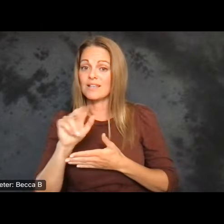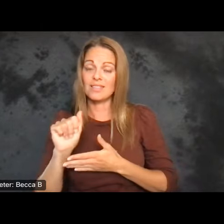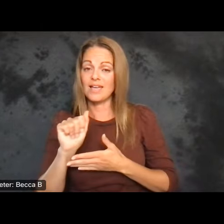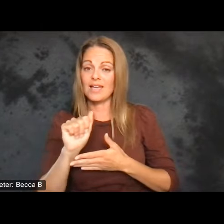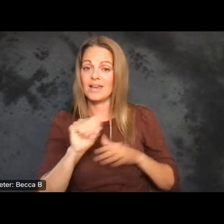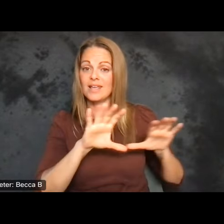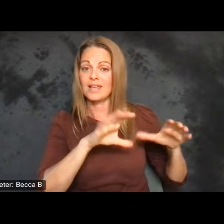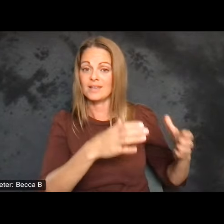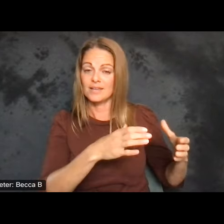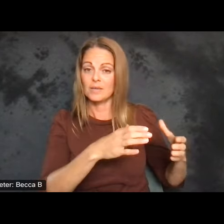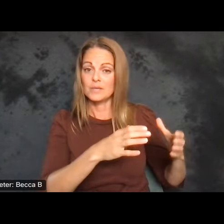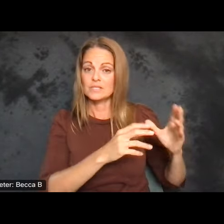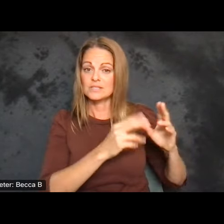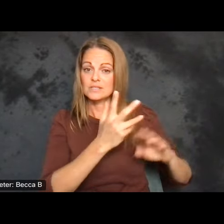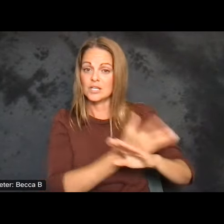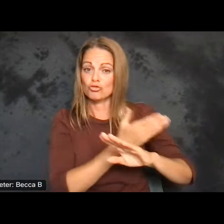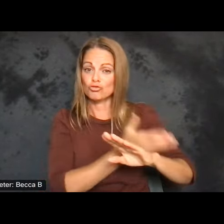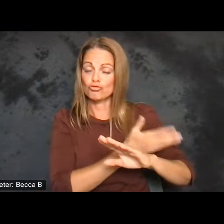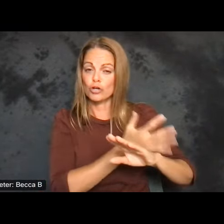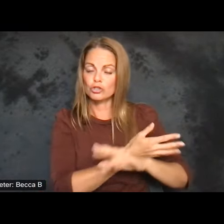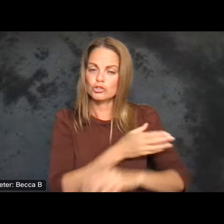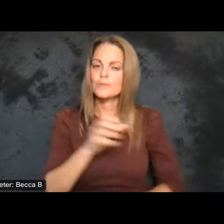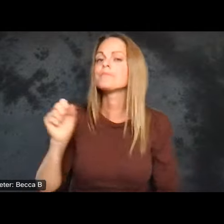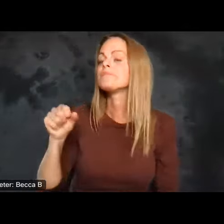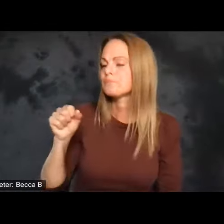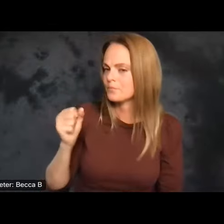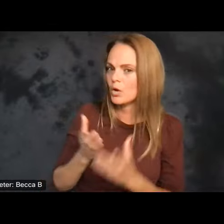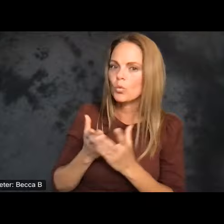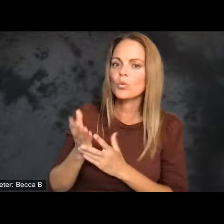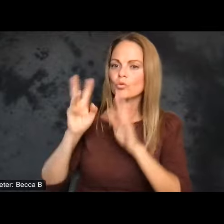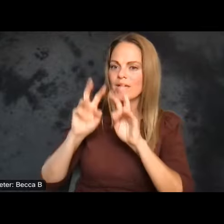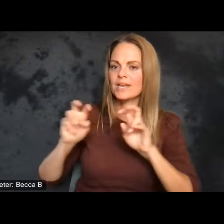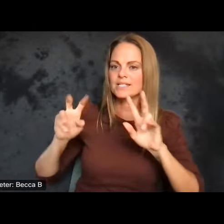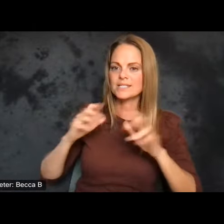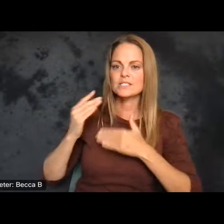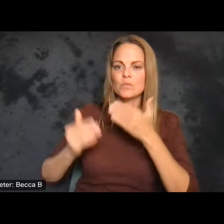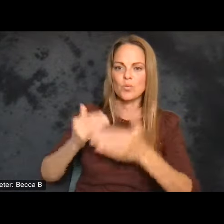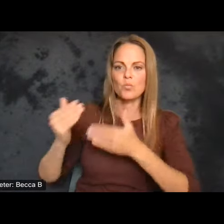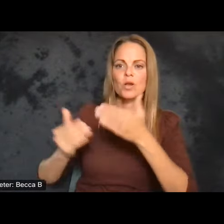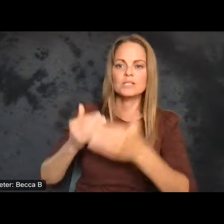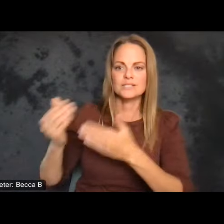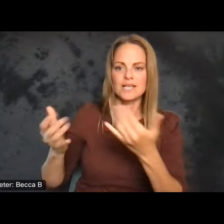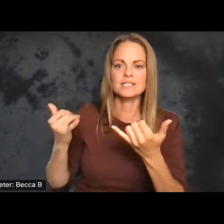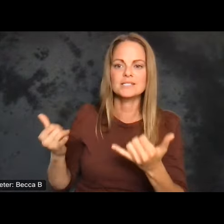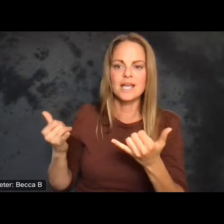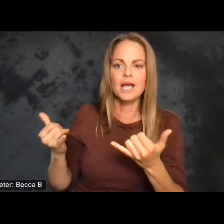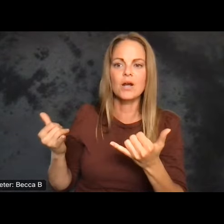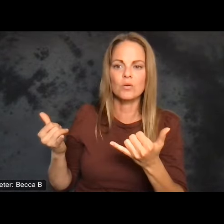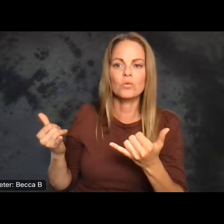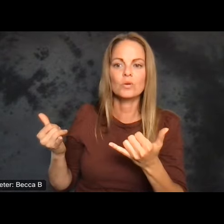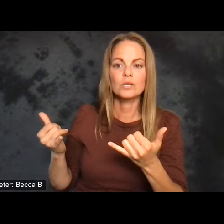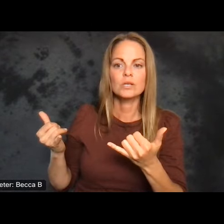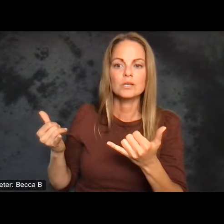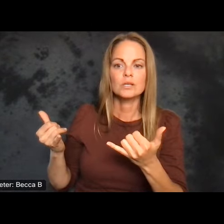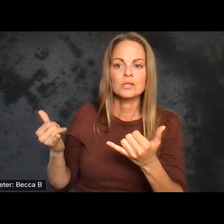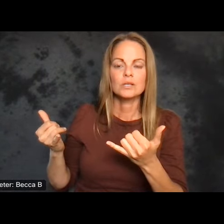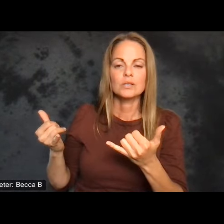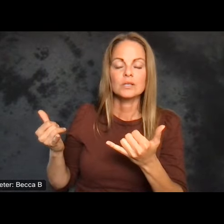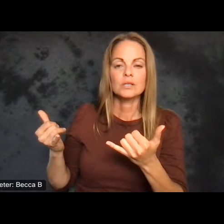items? So yeah, we are going through that assessment process now, and I'll have a better sense of what kind